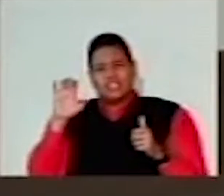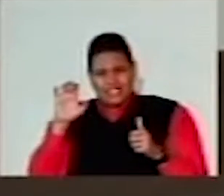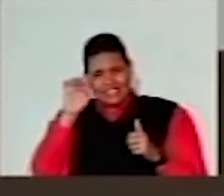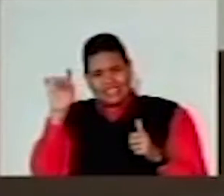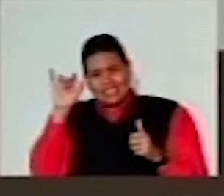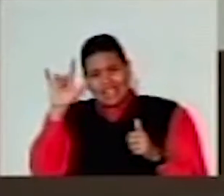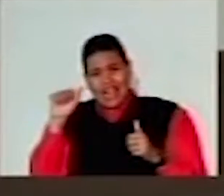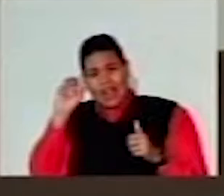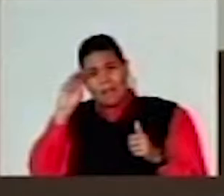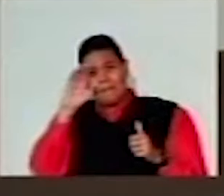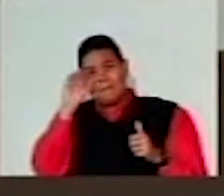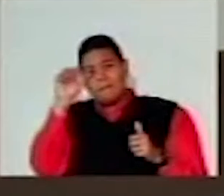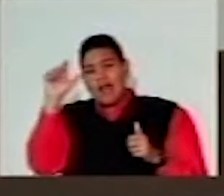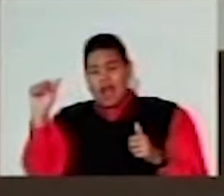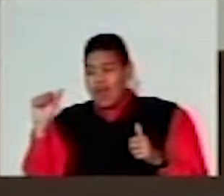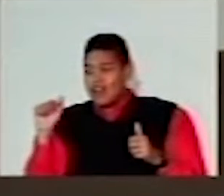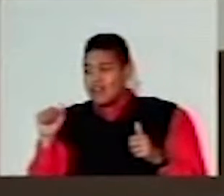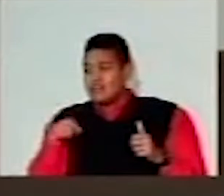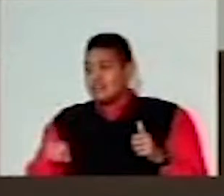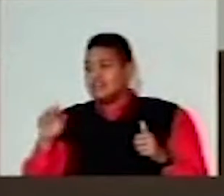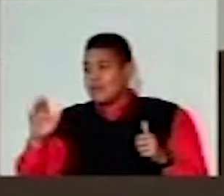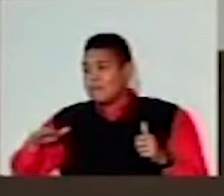this Parliament provided 10